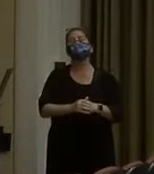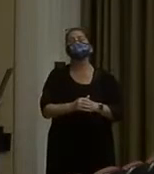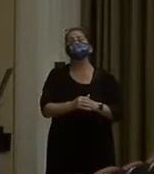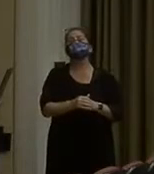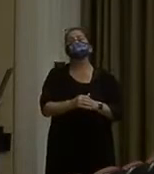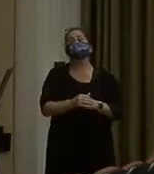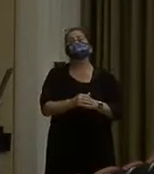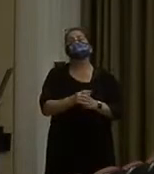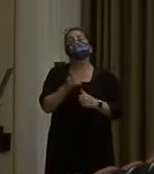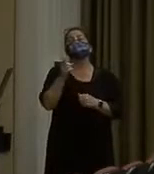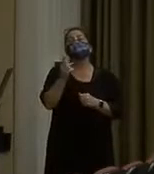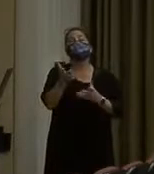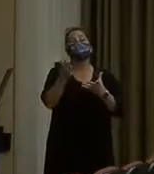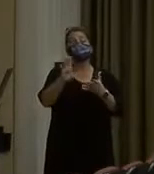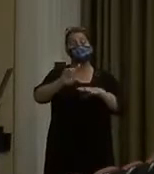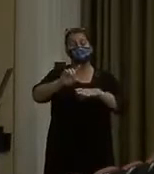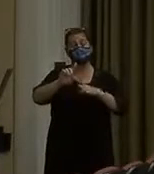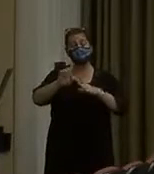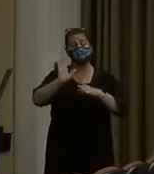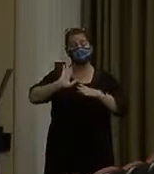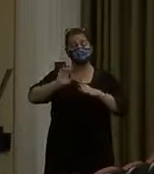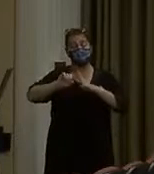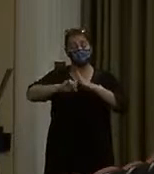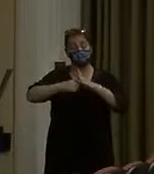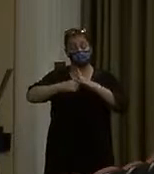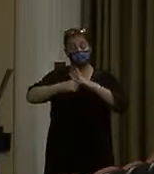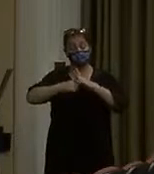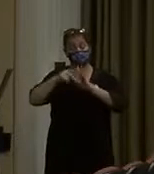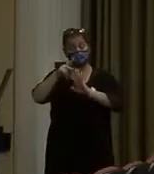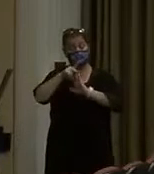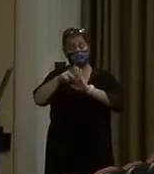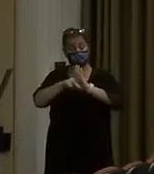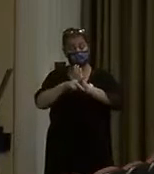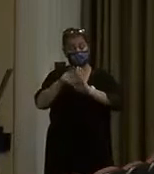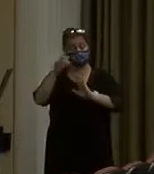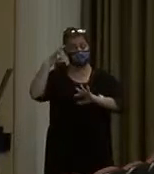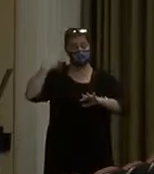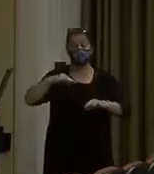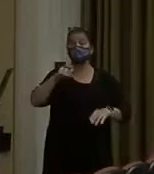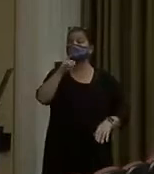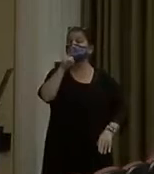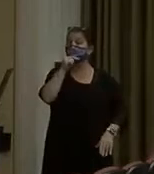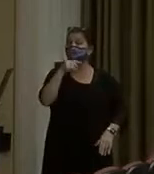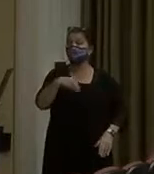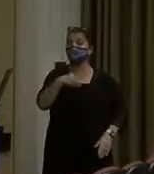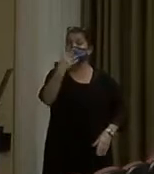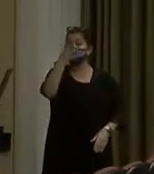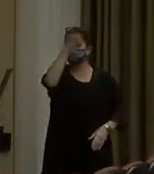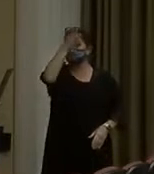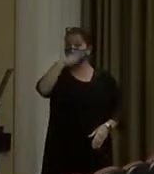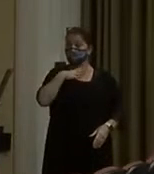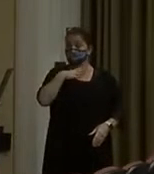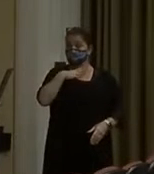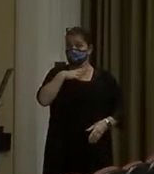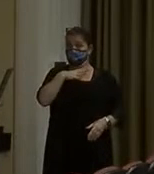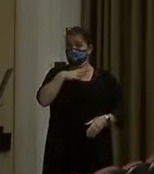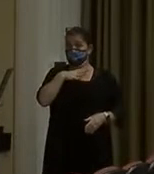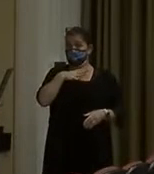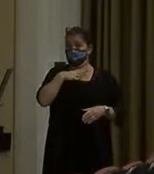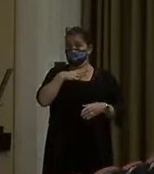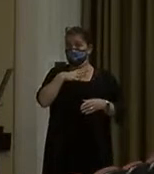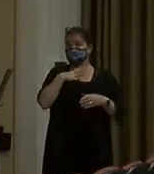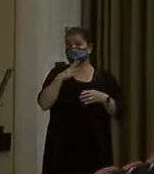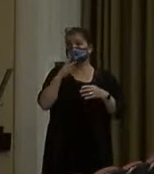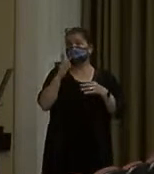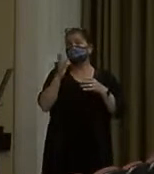when they wanted to implement a policy that would benefit who? white male sailors, right? To provide